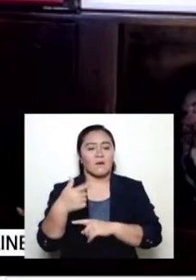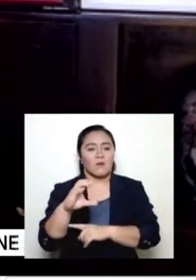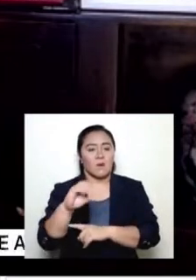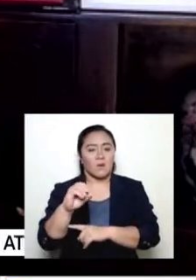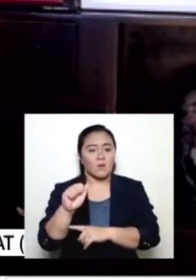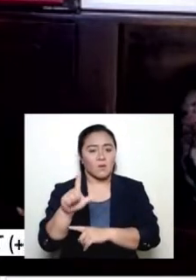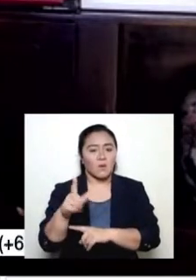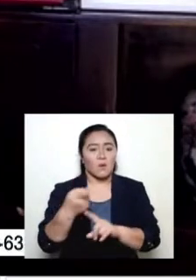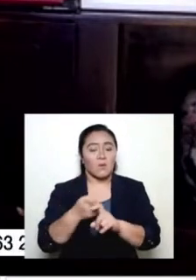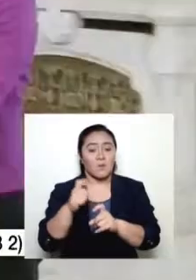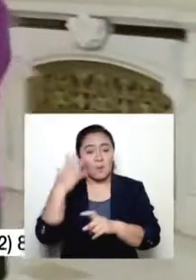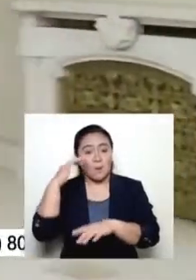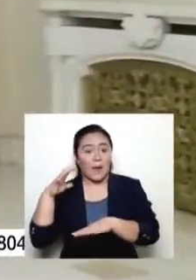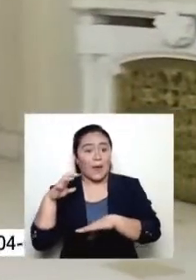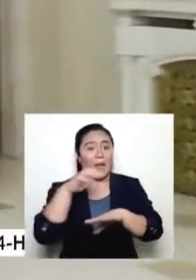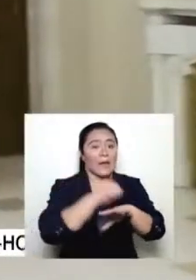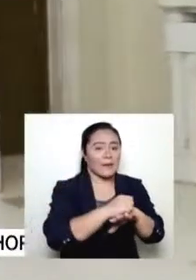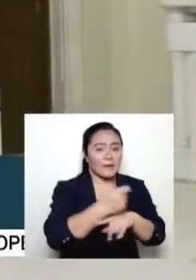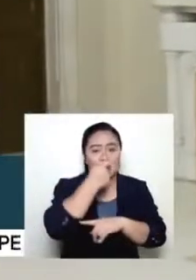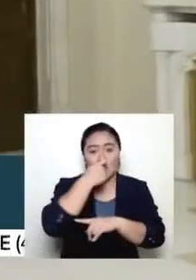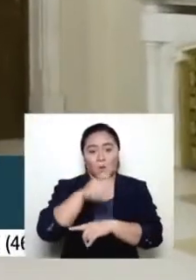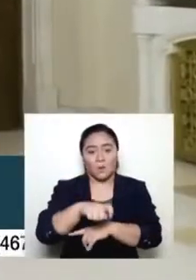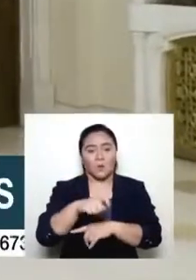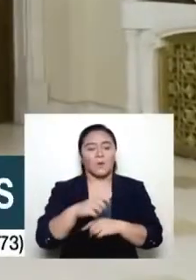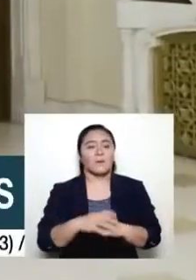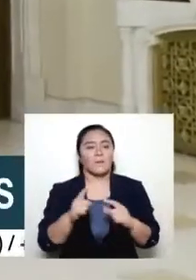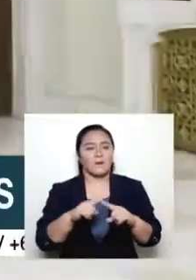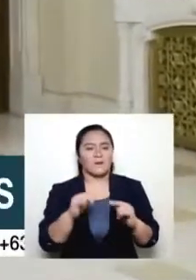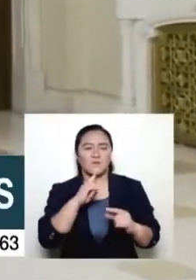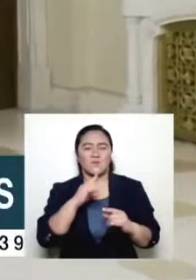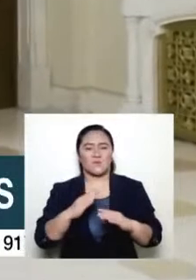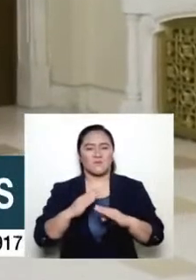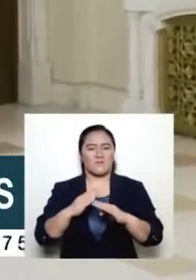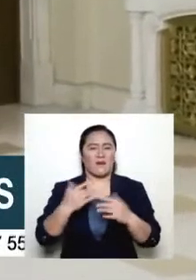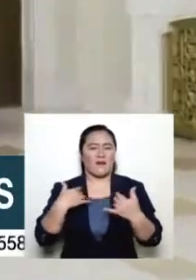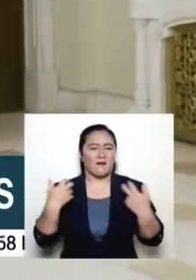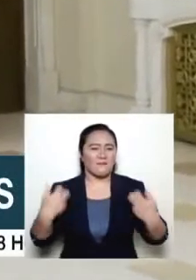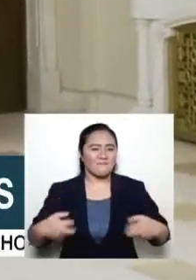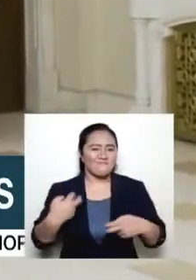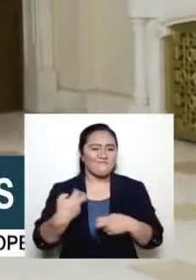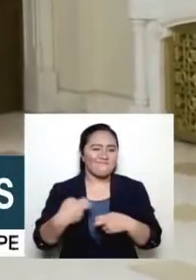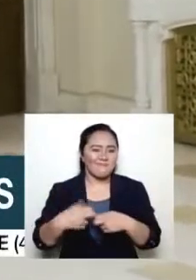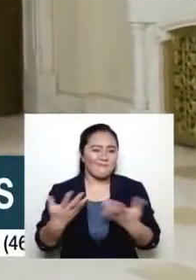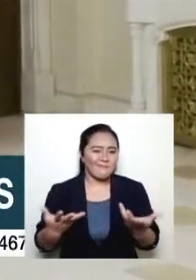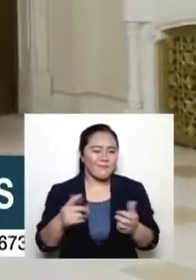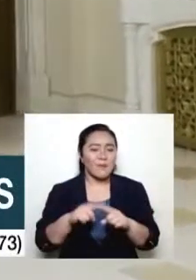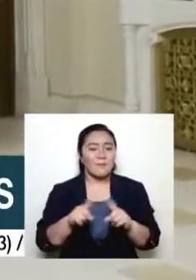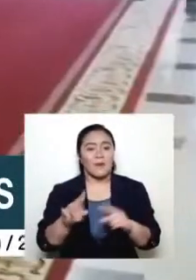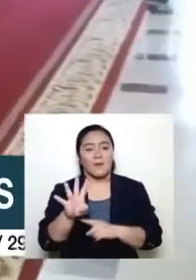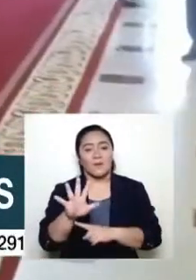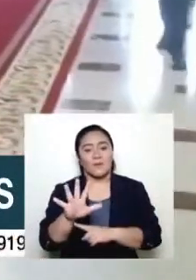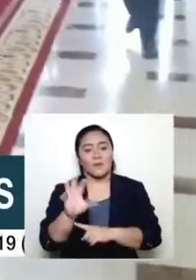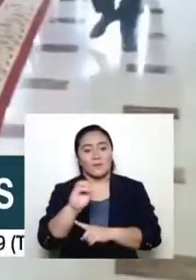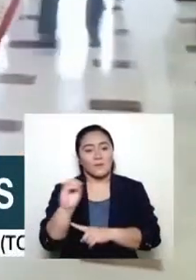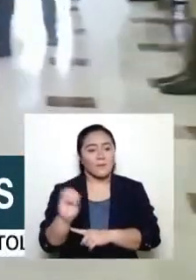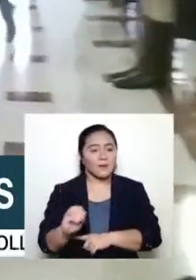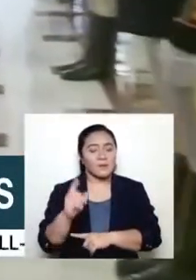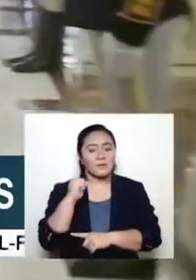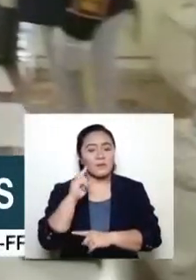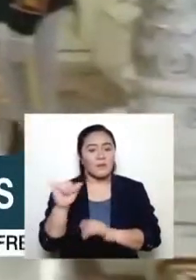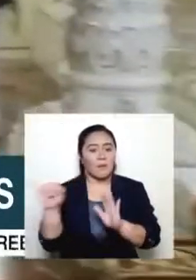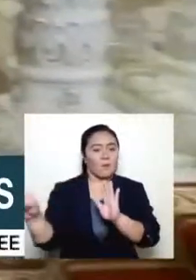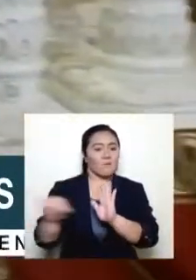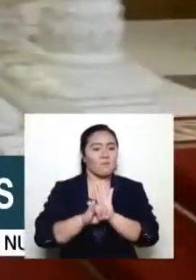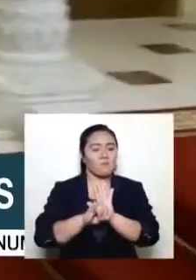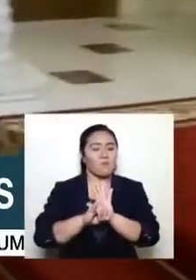Ukraine. That task will be tough, though, as the bloc depends on Russia for about 45% of its imported gas and